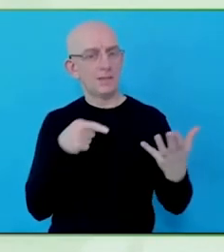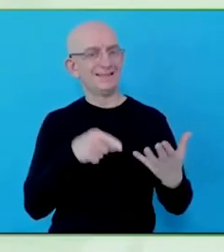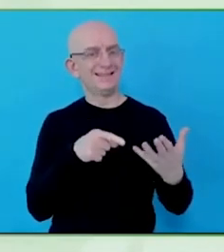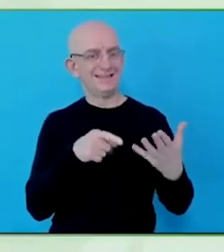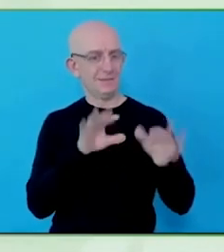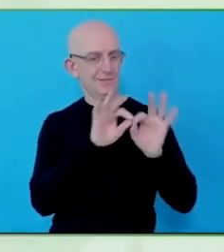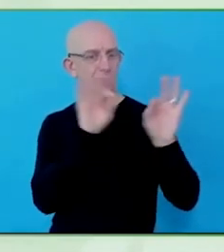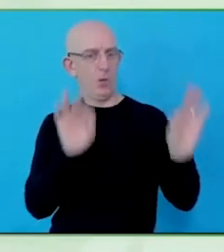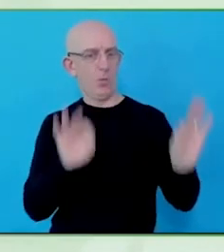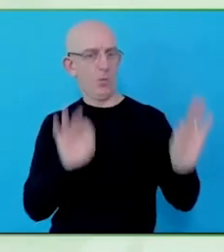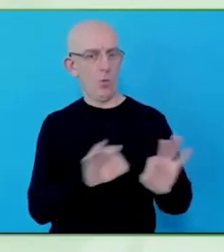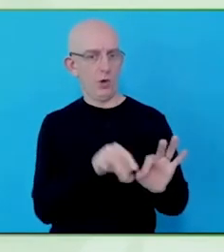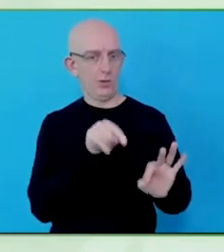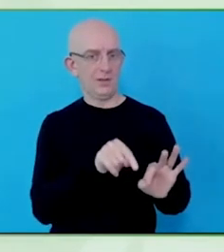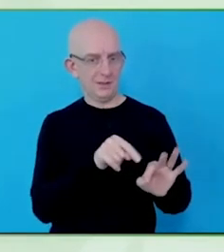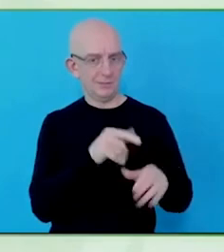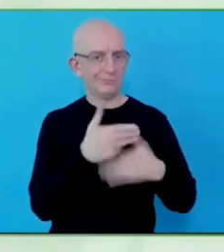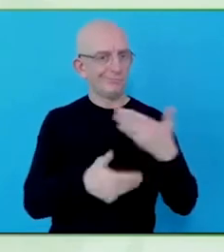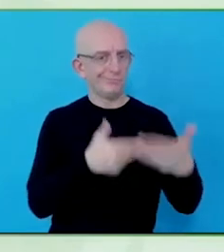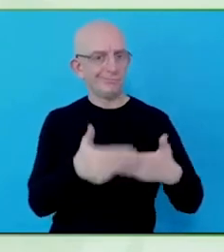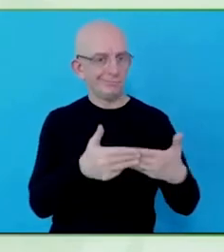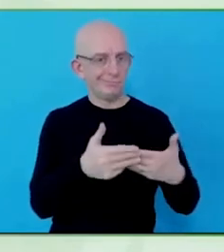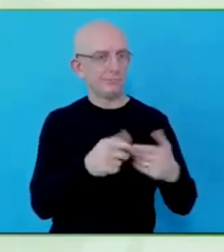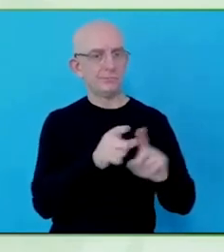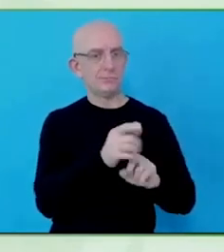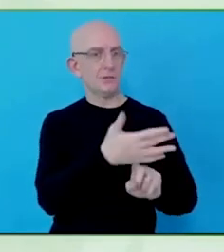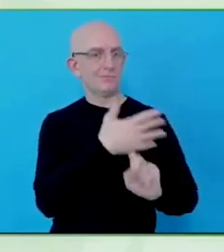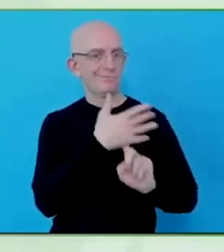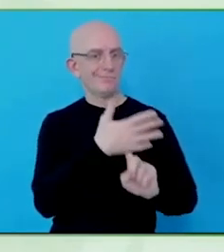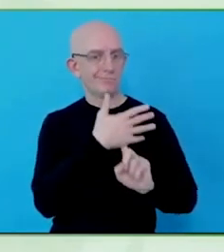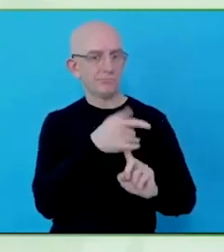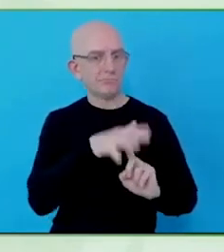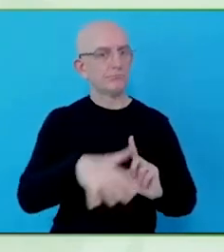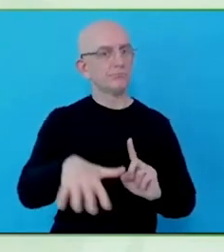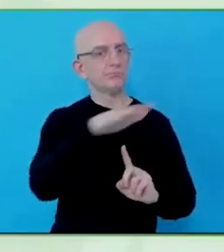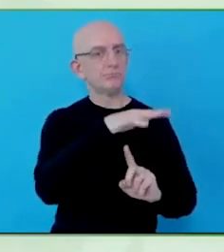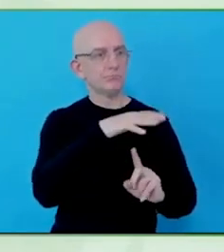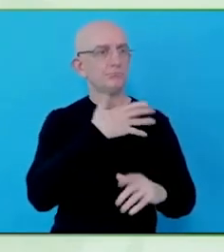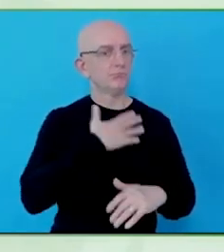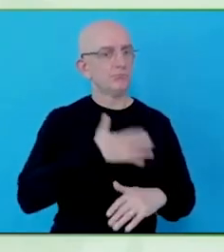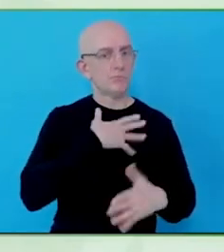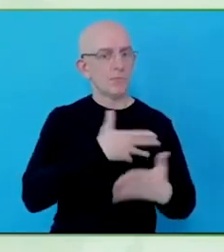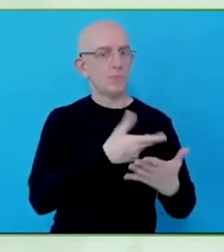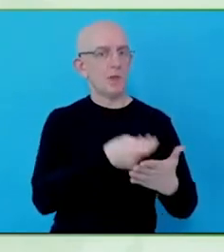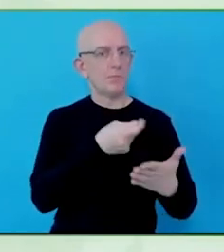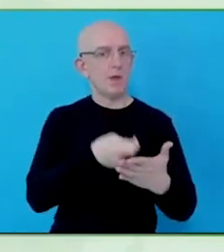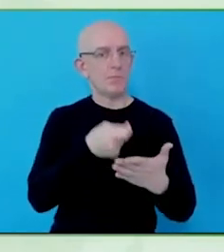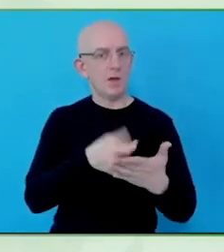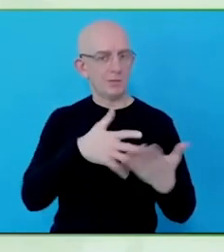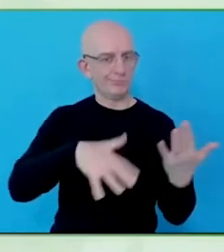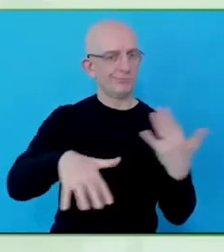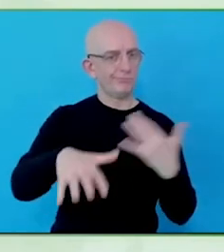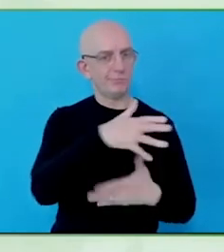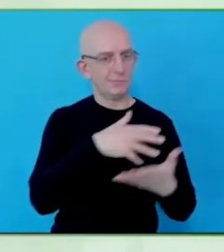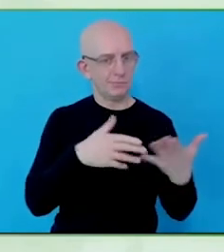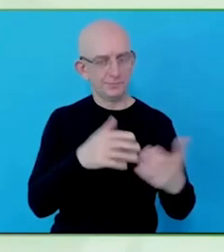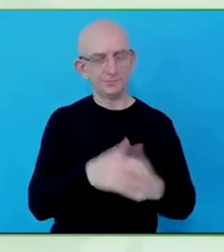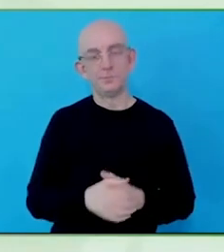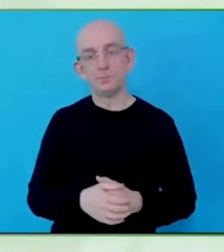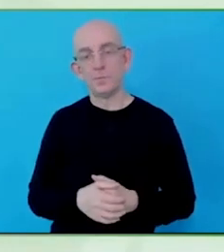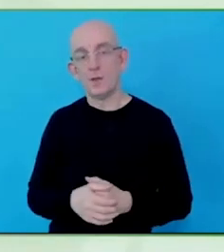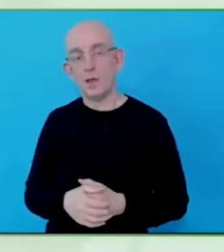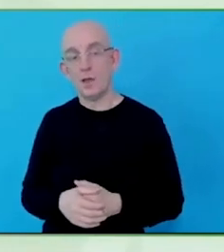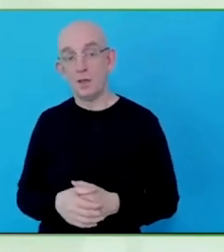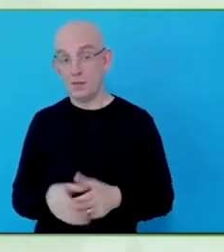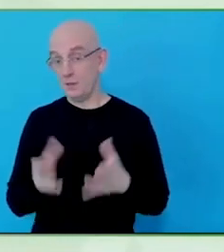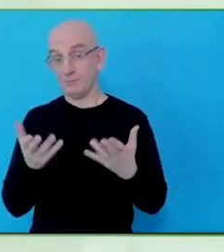So I cannot really tell you what was the very first thing, right? Because I'm not so firm on when the CVA in the US was introduced, and I